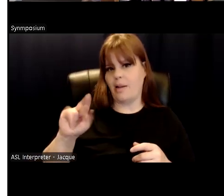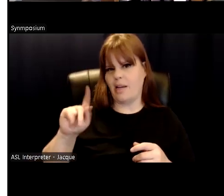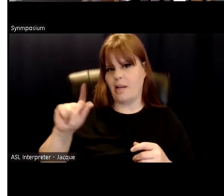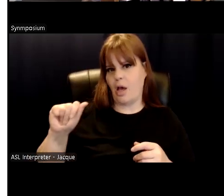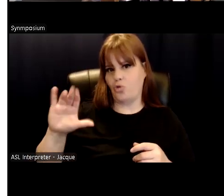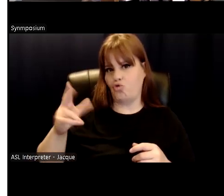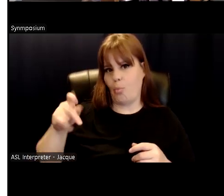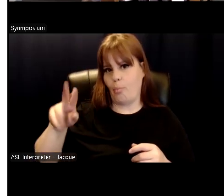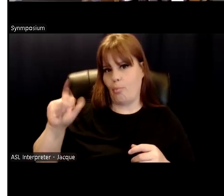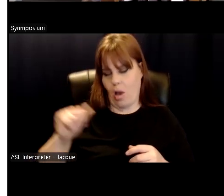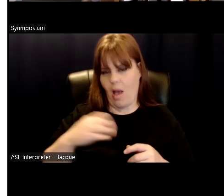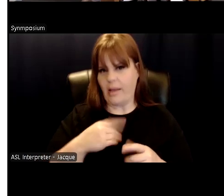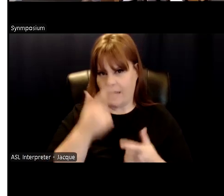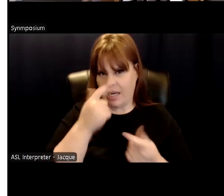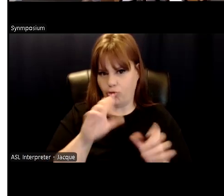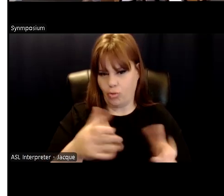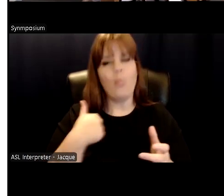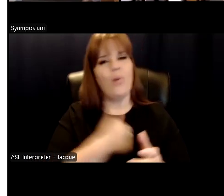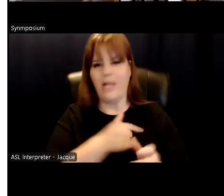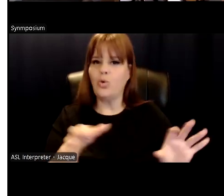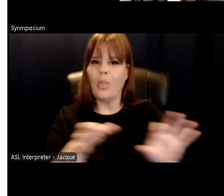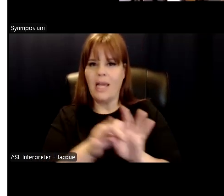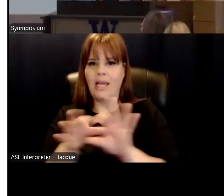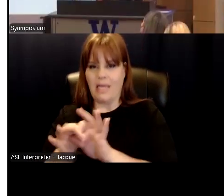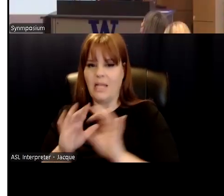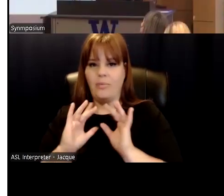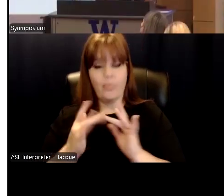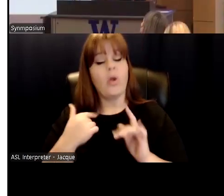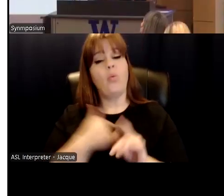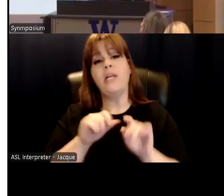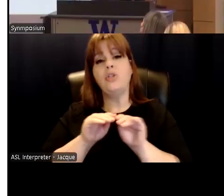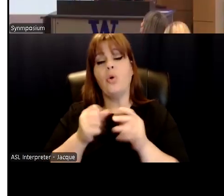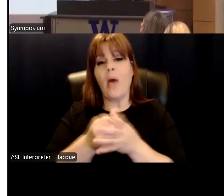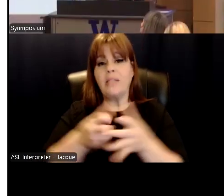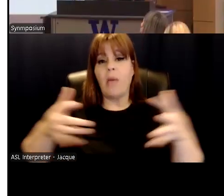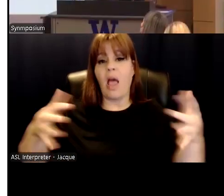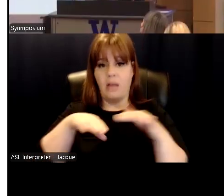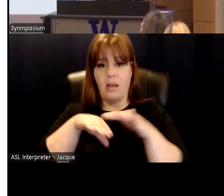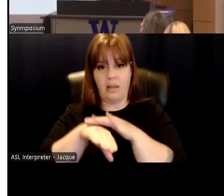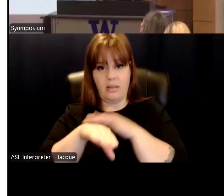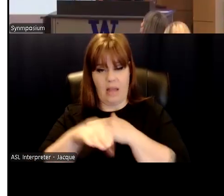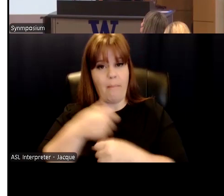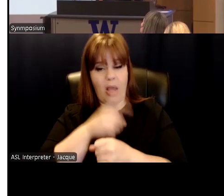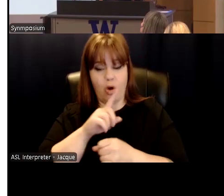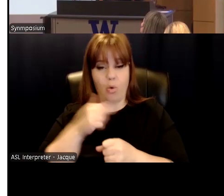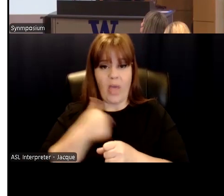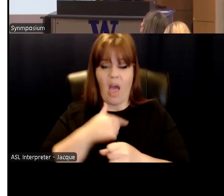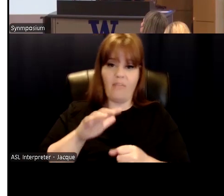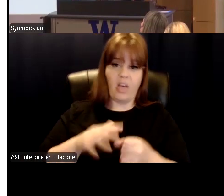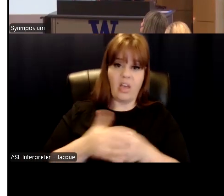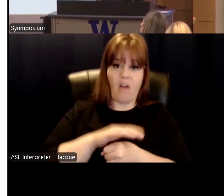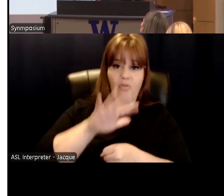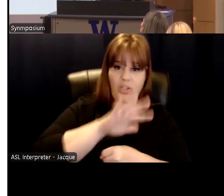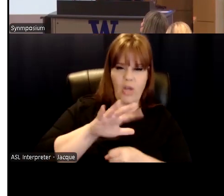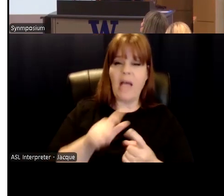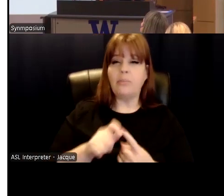need to link these networks. We need to expand access and ensure that we have geographical coverage, especially in these areas of